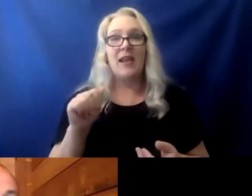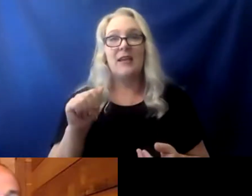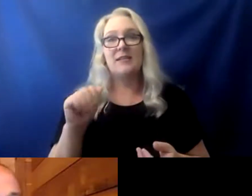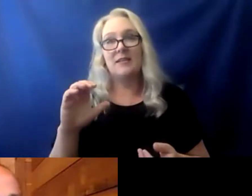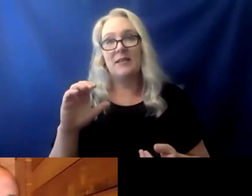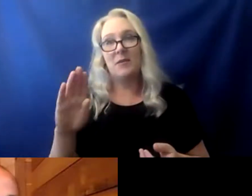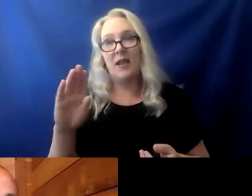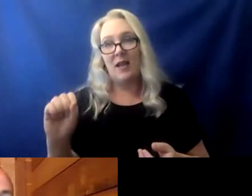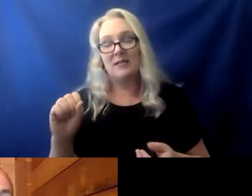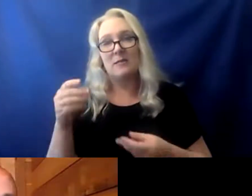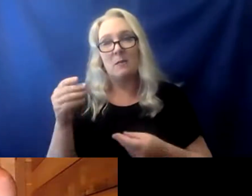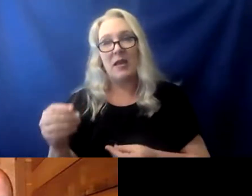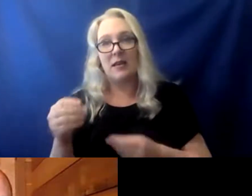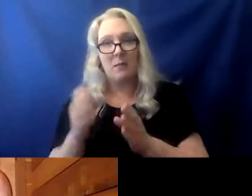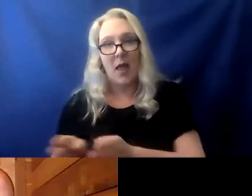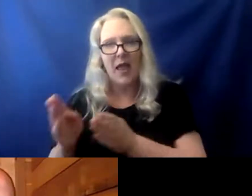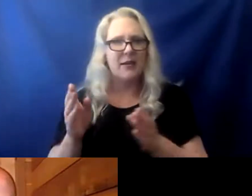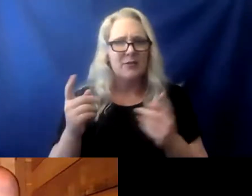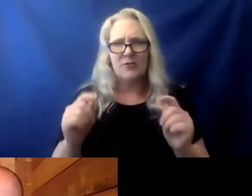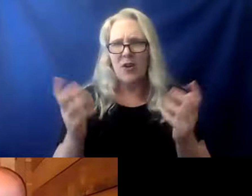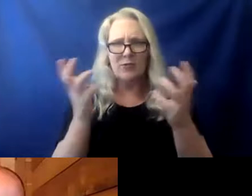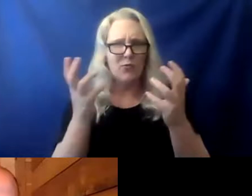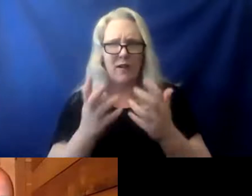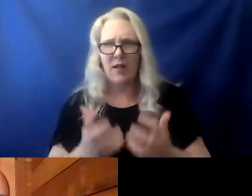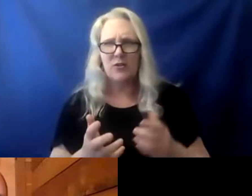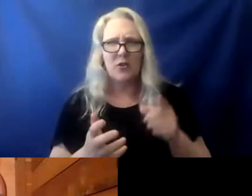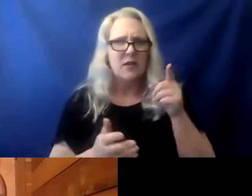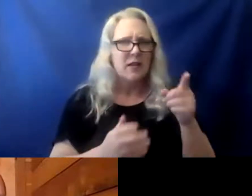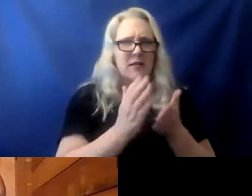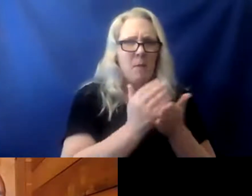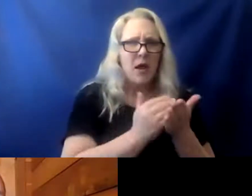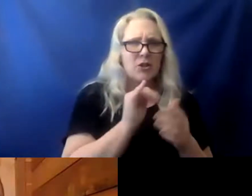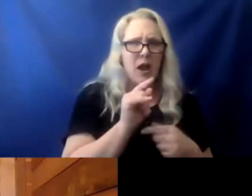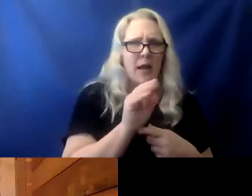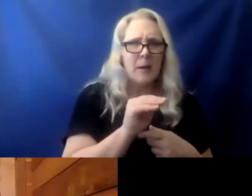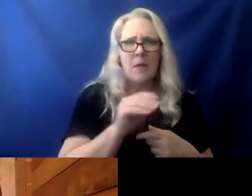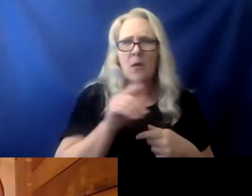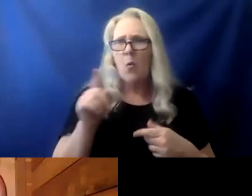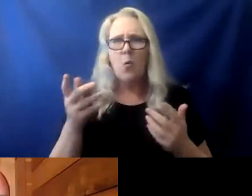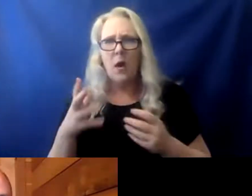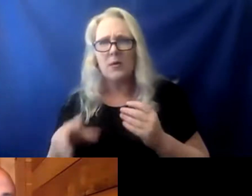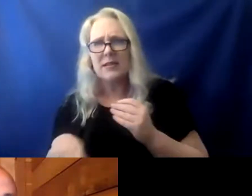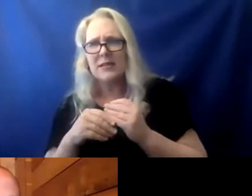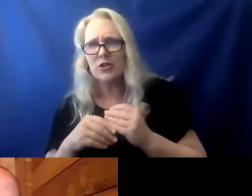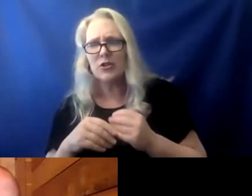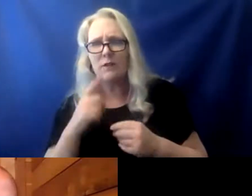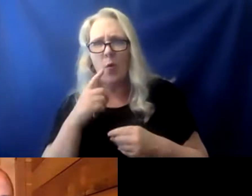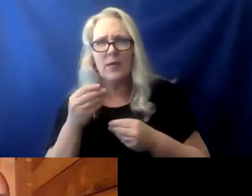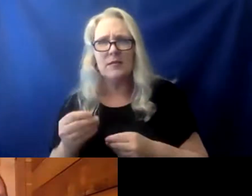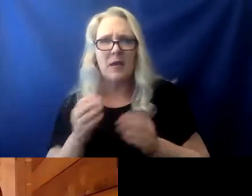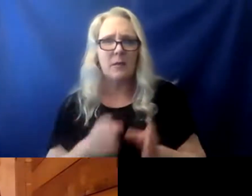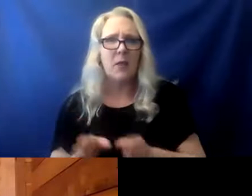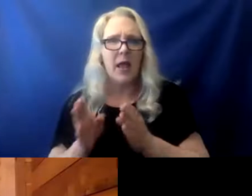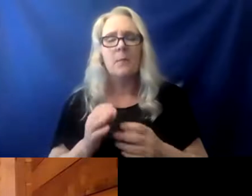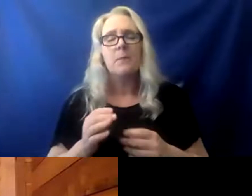plan, trying to reconcile what was a budget item, what is in addition in the spending plan. So we